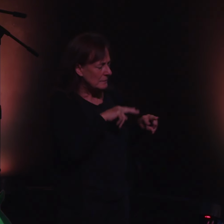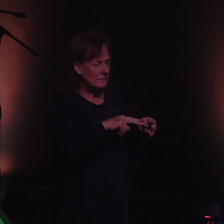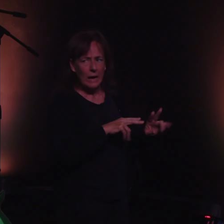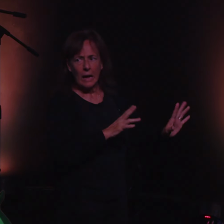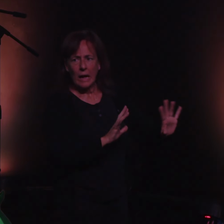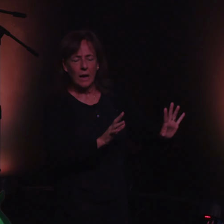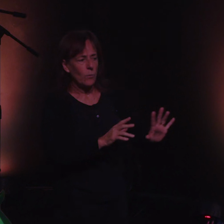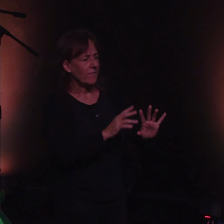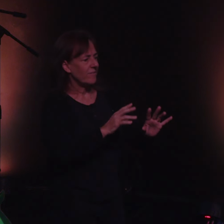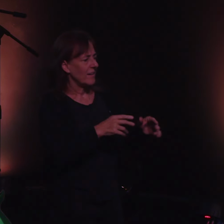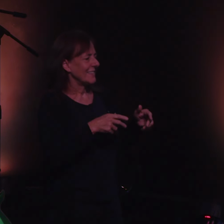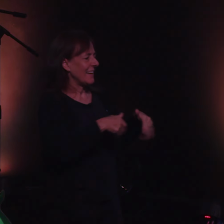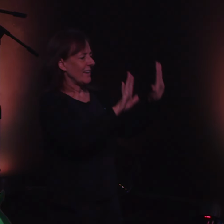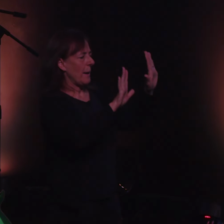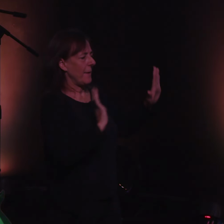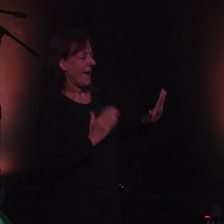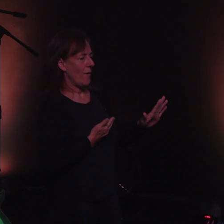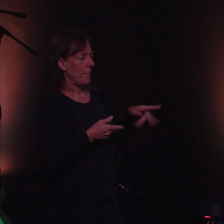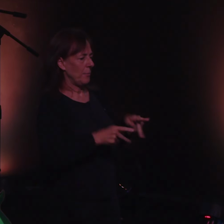we have forfeited our permission to care.